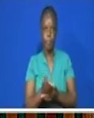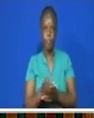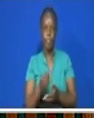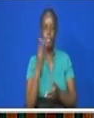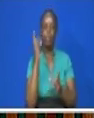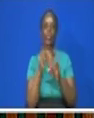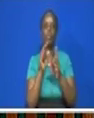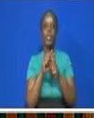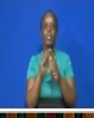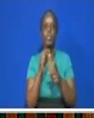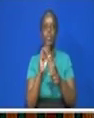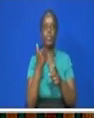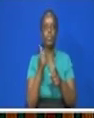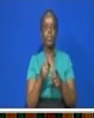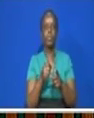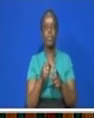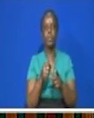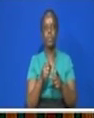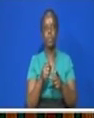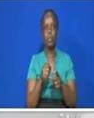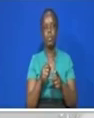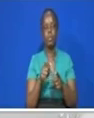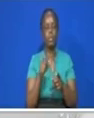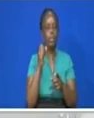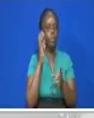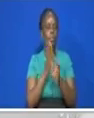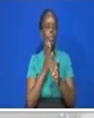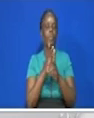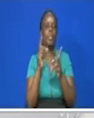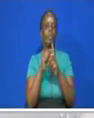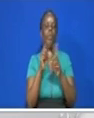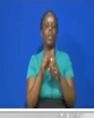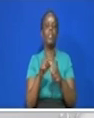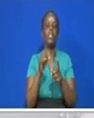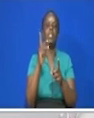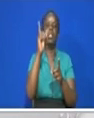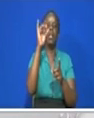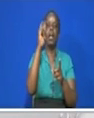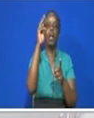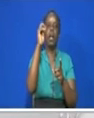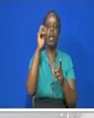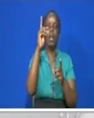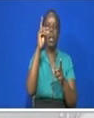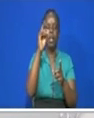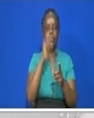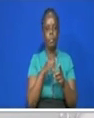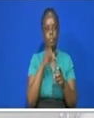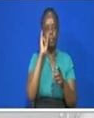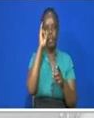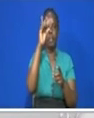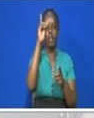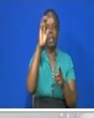terminologies. The first key word that you need to understand is the term identify. The question asks you